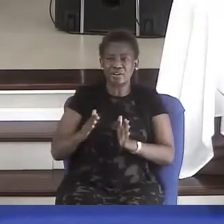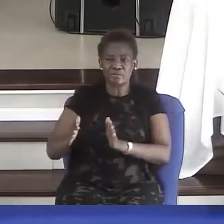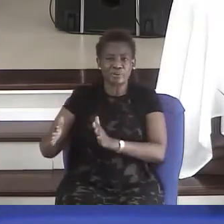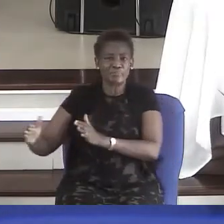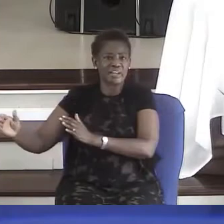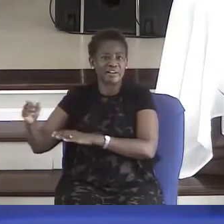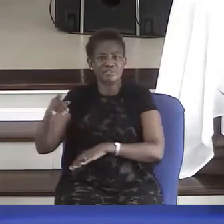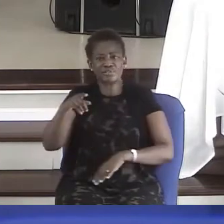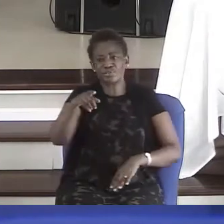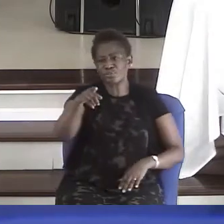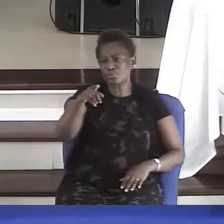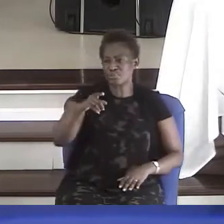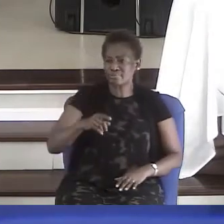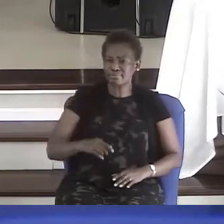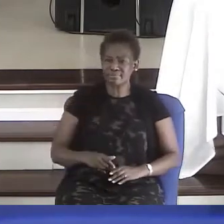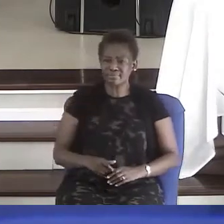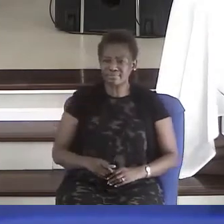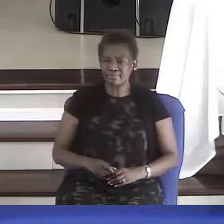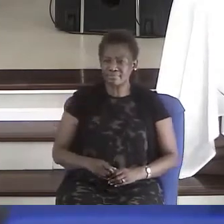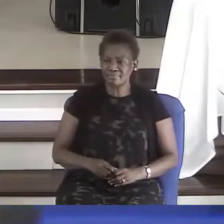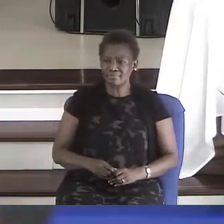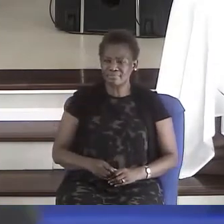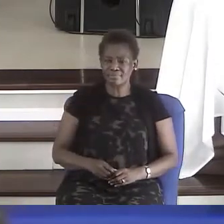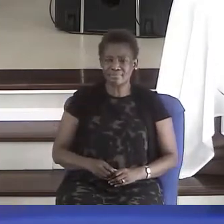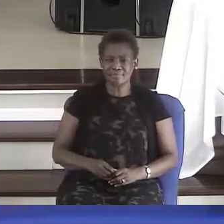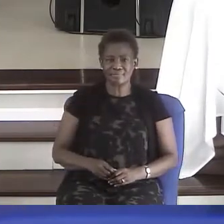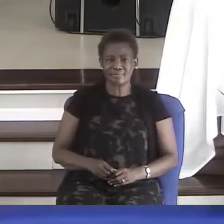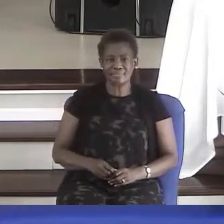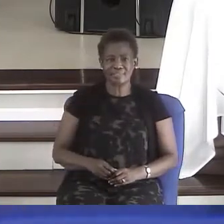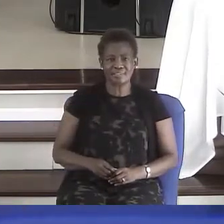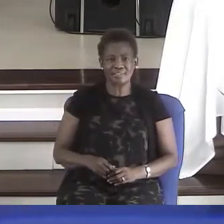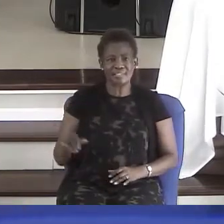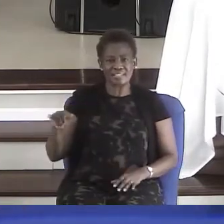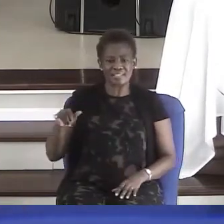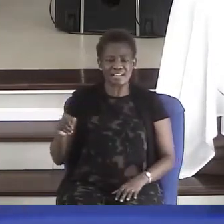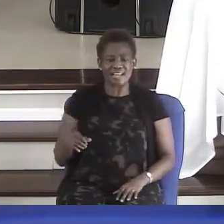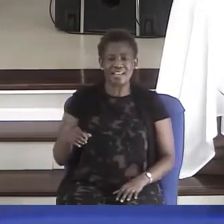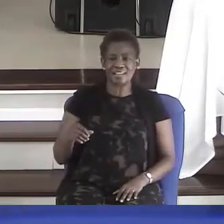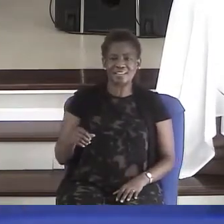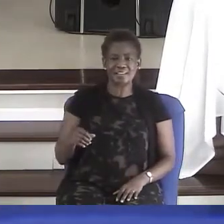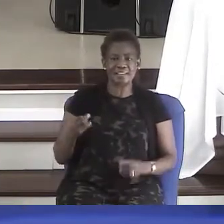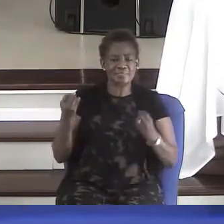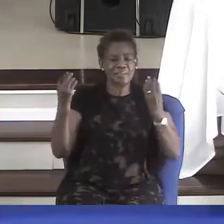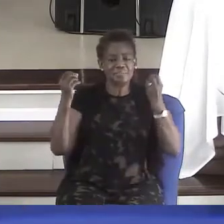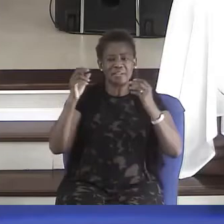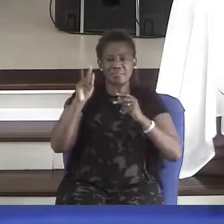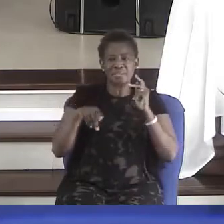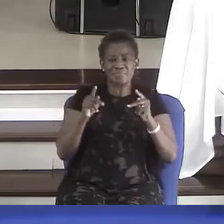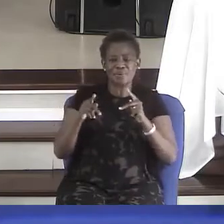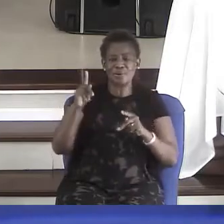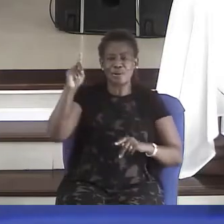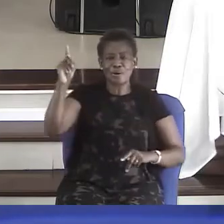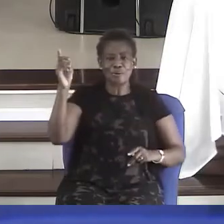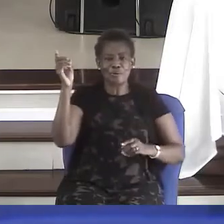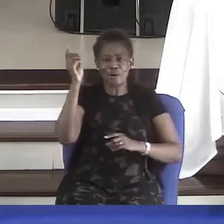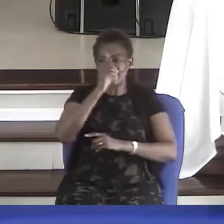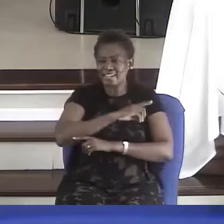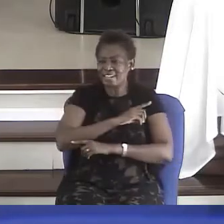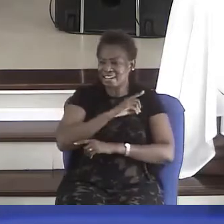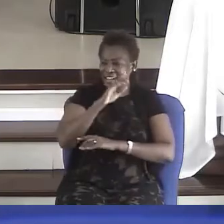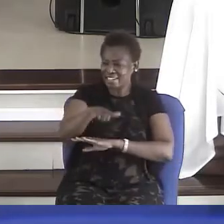You see these guys, a lot of people, even one last week under a tree when I went to walk, that Anne-Marie connect me